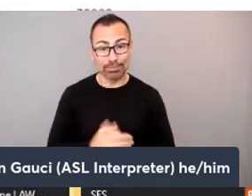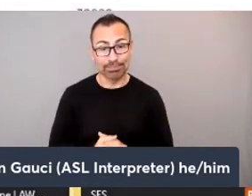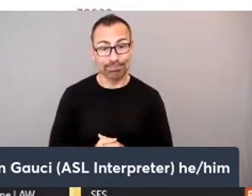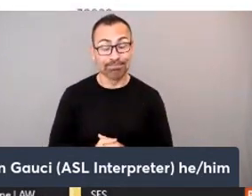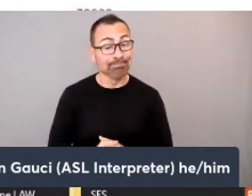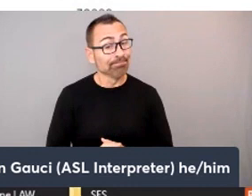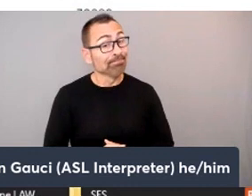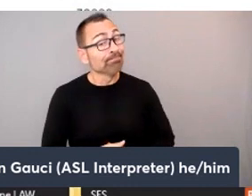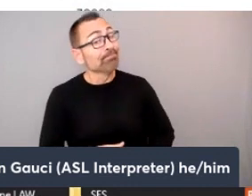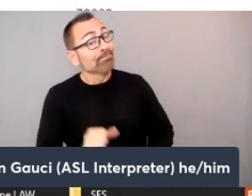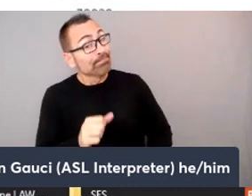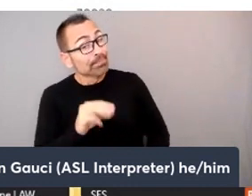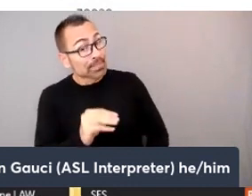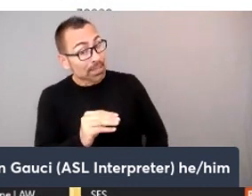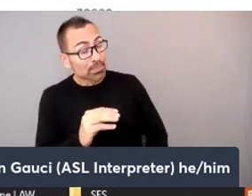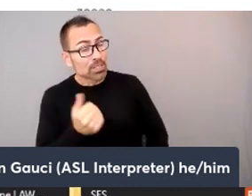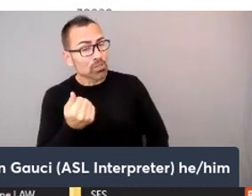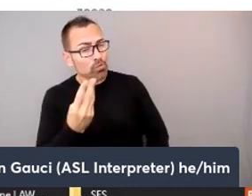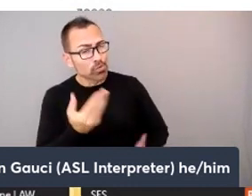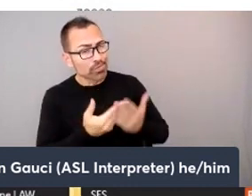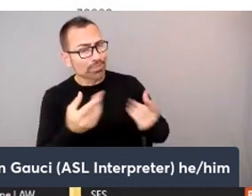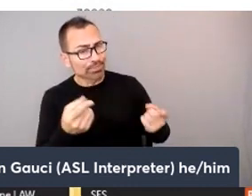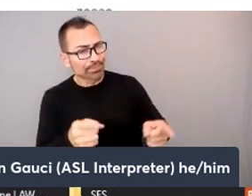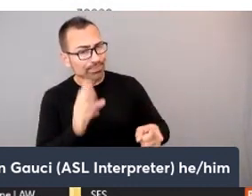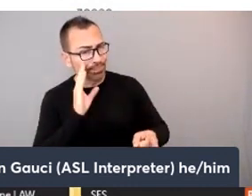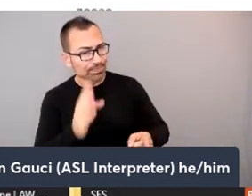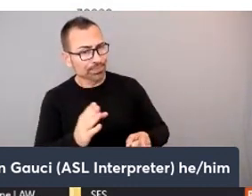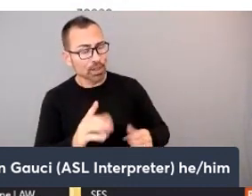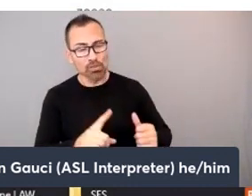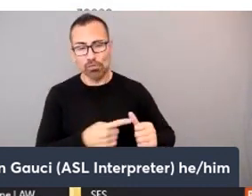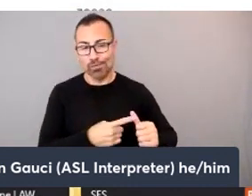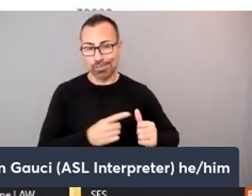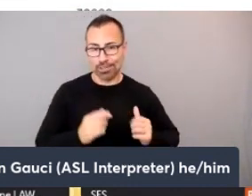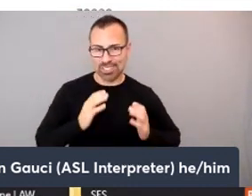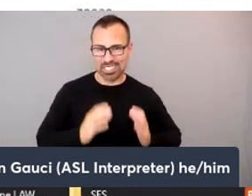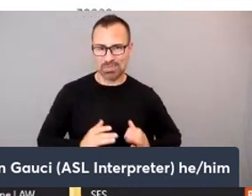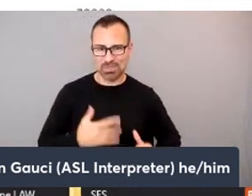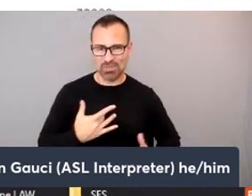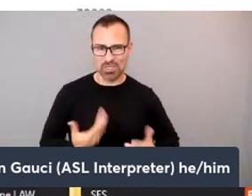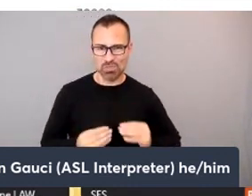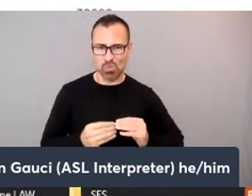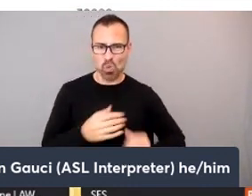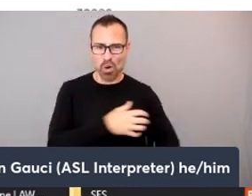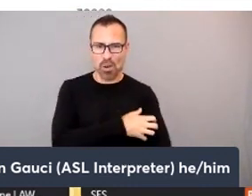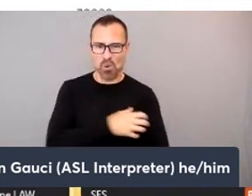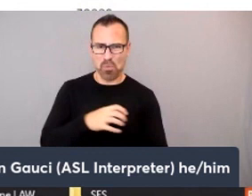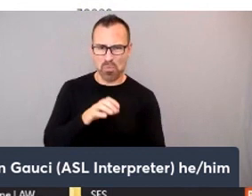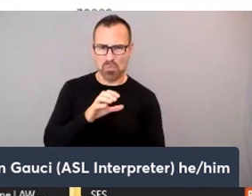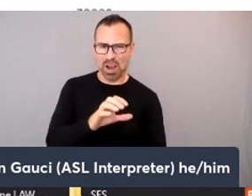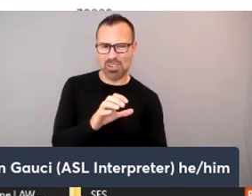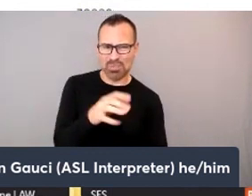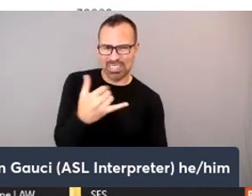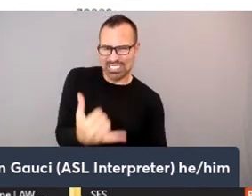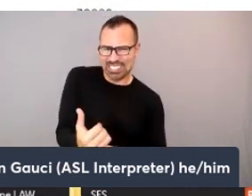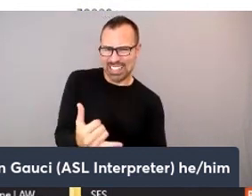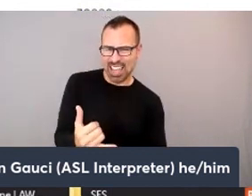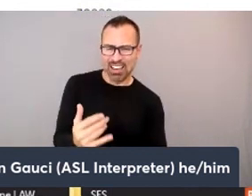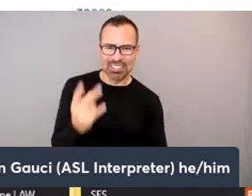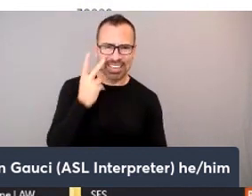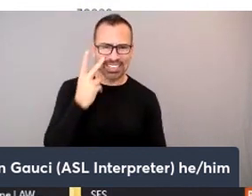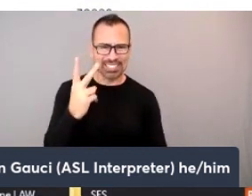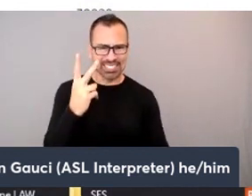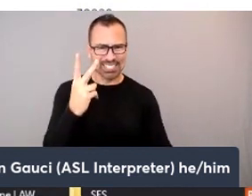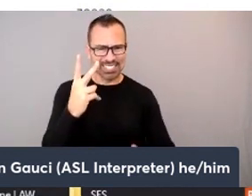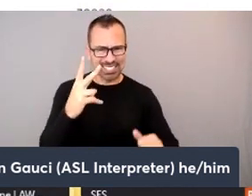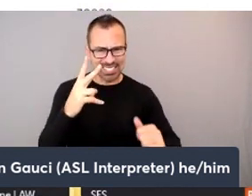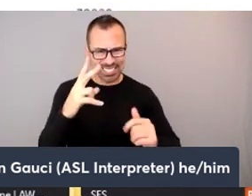There's a couple of things that will happen. First off, customers will feel much more empowered to have the visibility into the level of detail needed